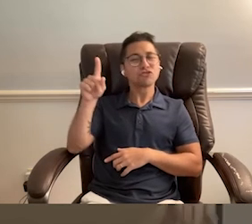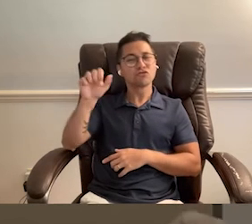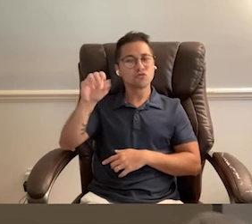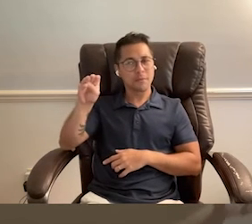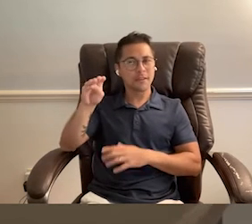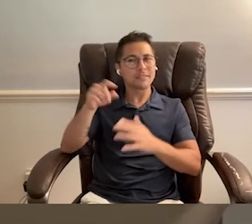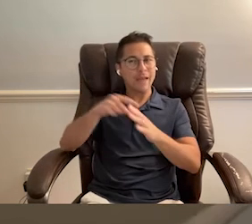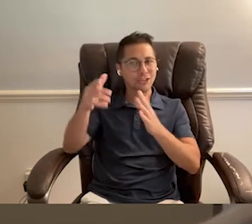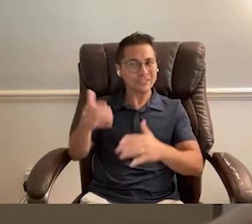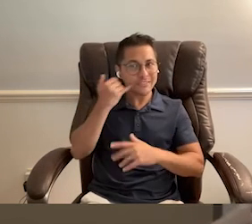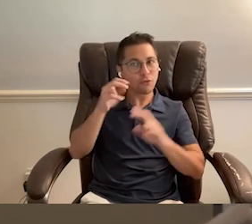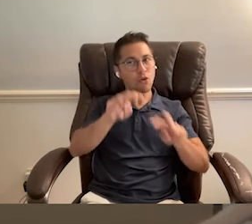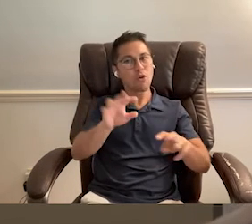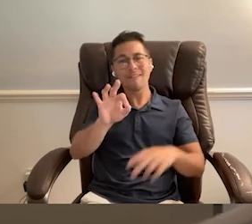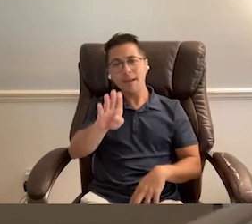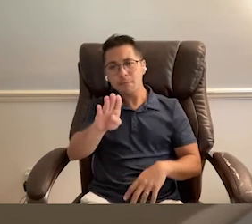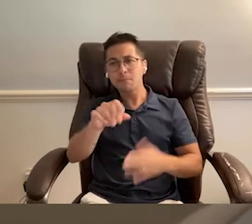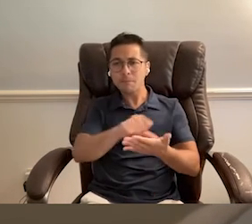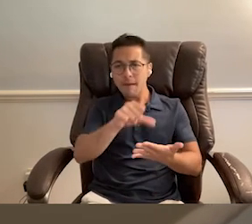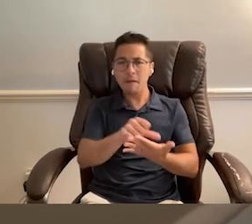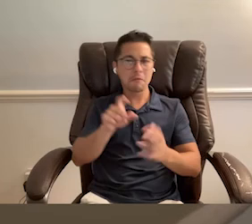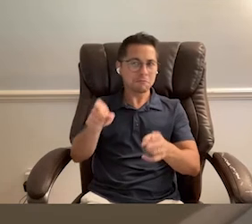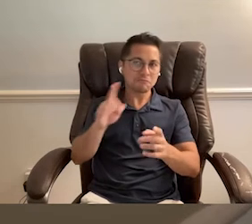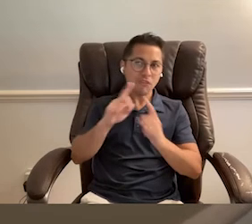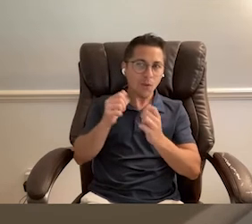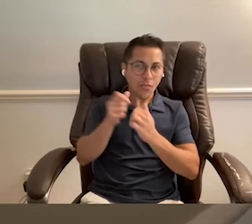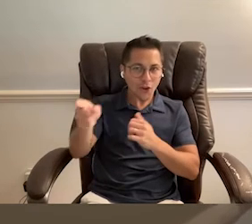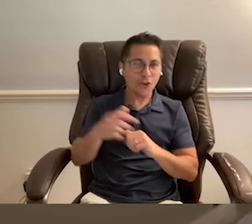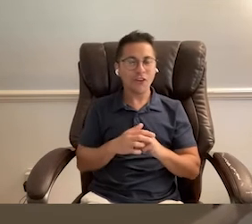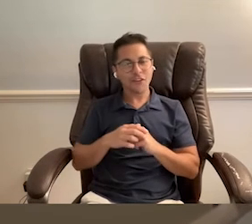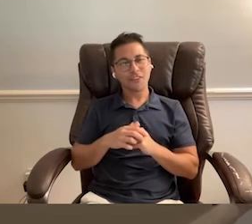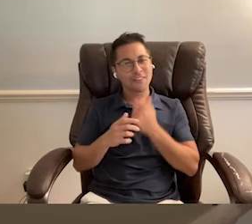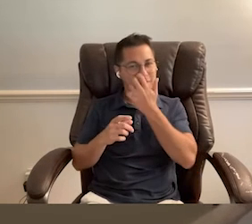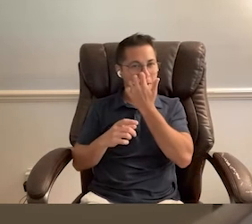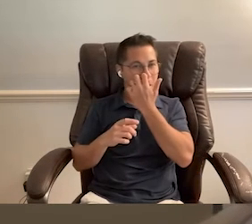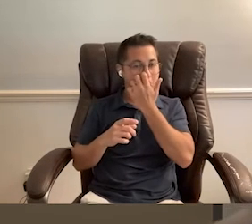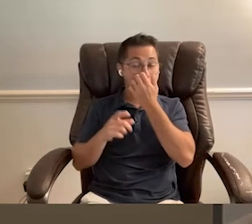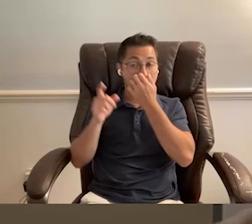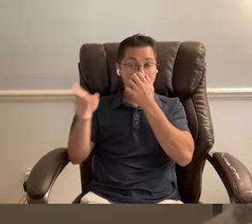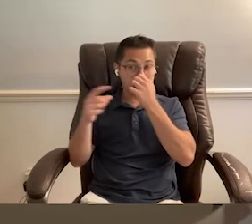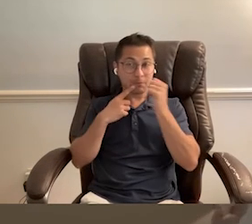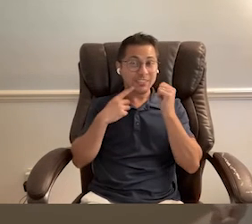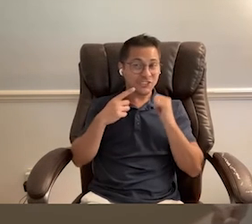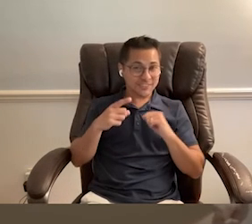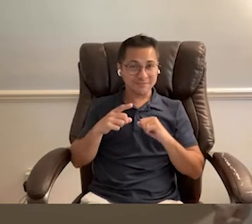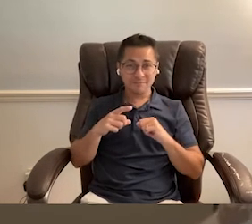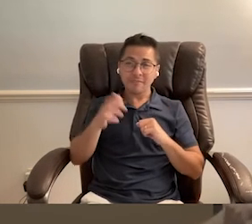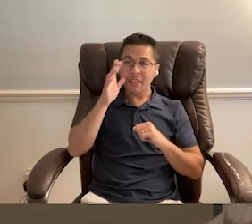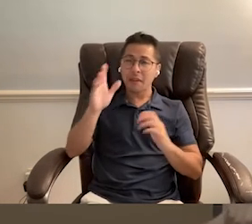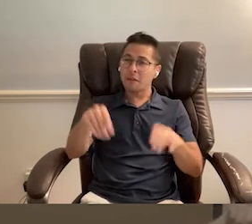Facebook page, go talk to her. She'll interview you. But she said, you know what? I'm going to give everybody who